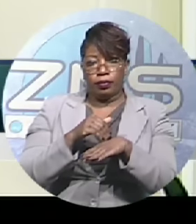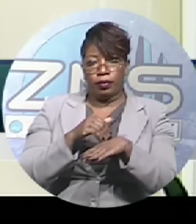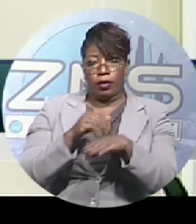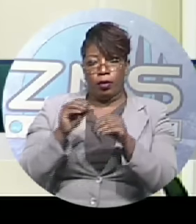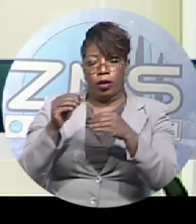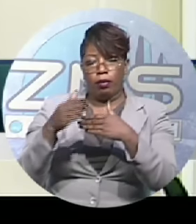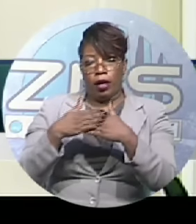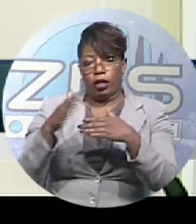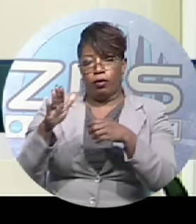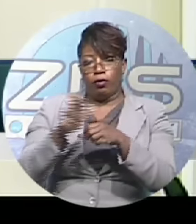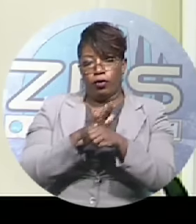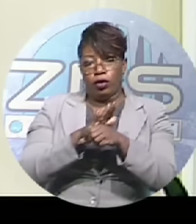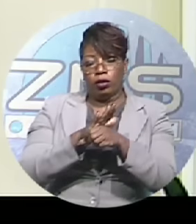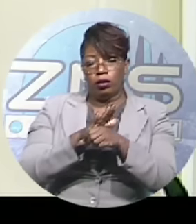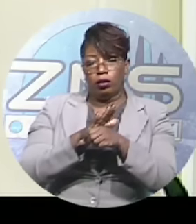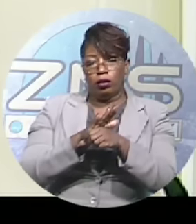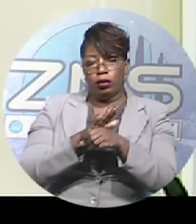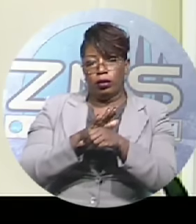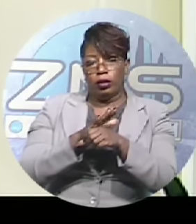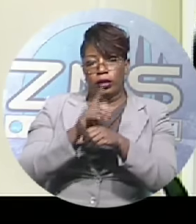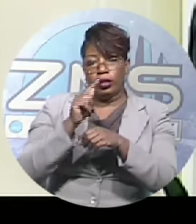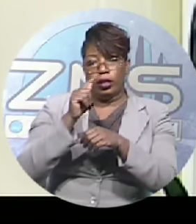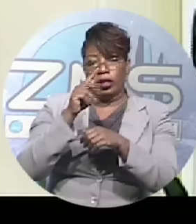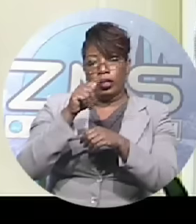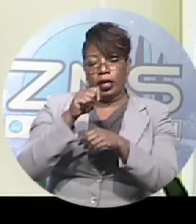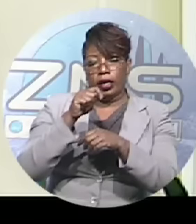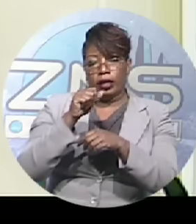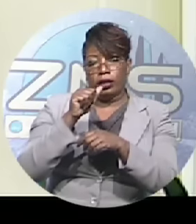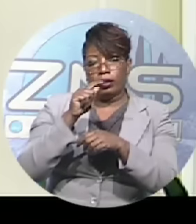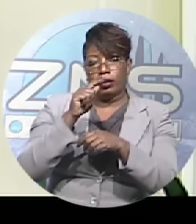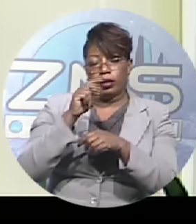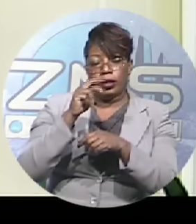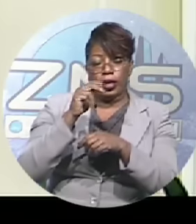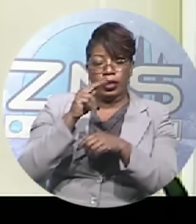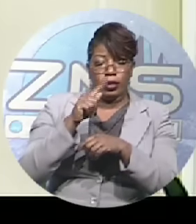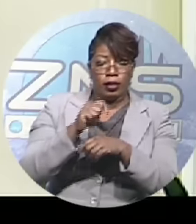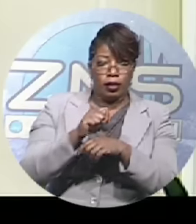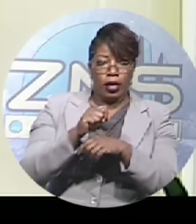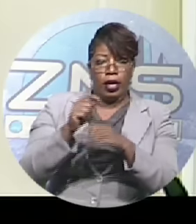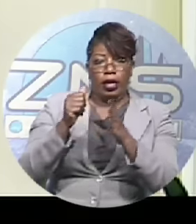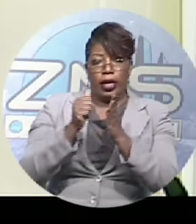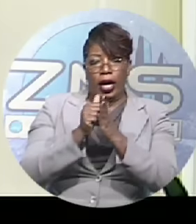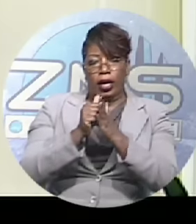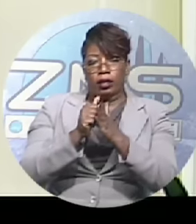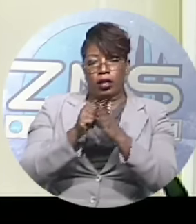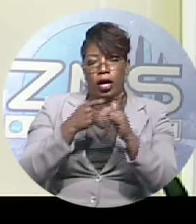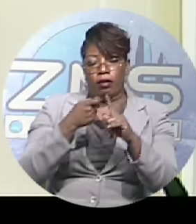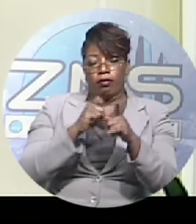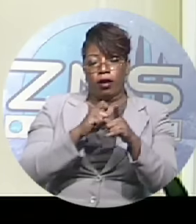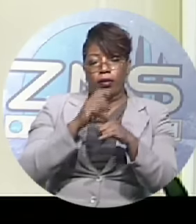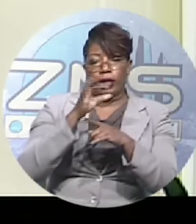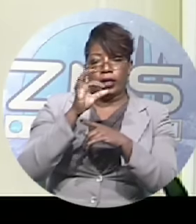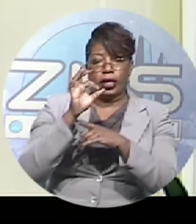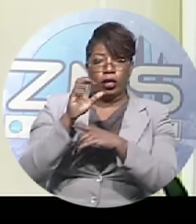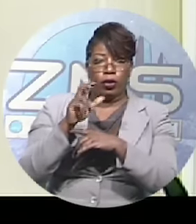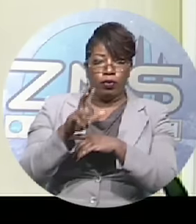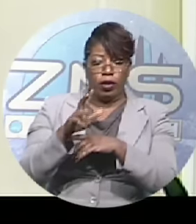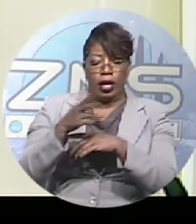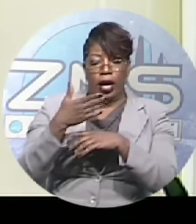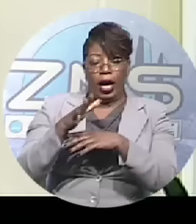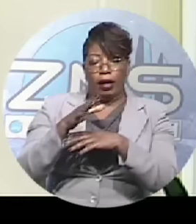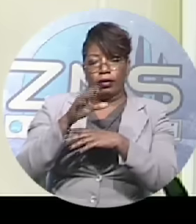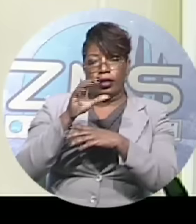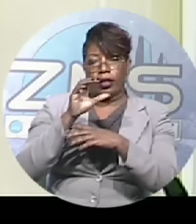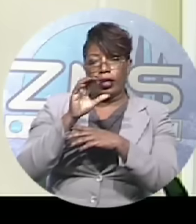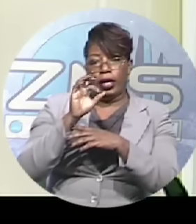reinstating the full tenets of the Movable Property Act, because when that was changed, Mr. Speaker, in 93, immediately after the FNM came to power.